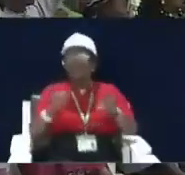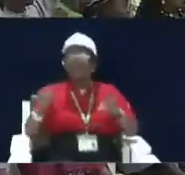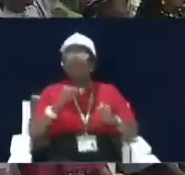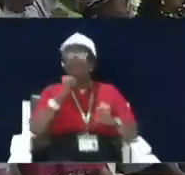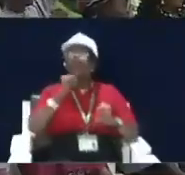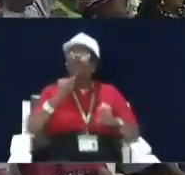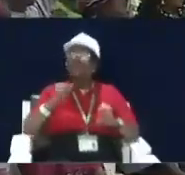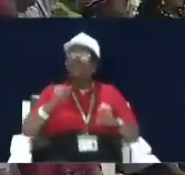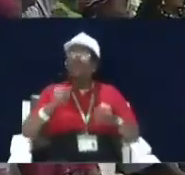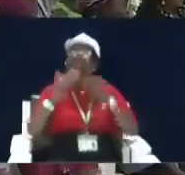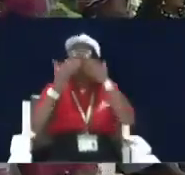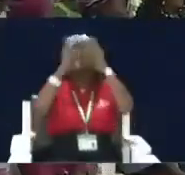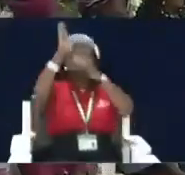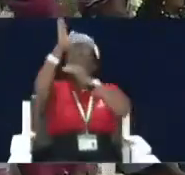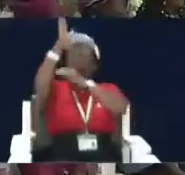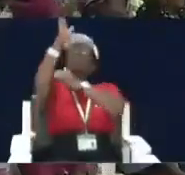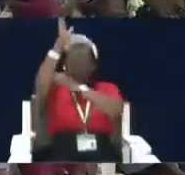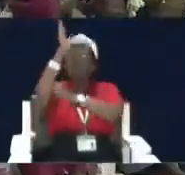matter.